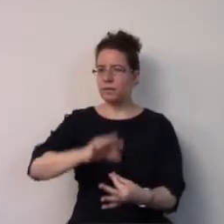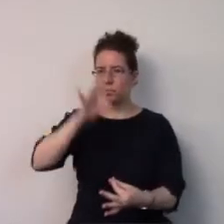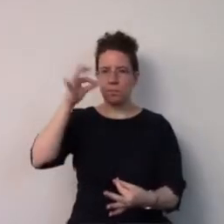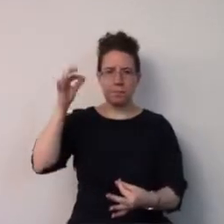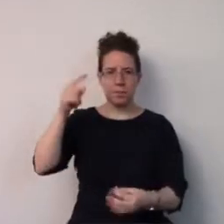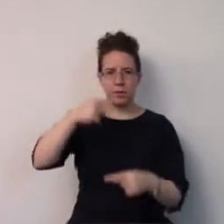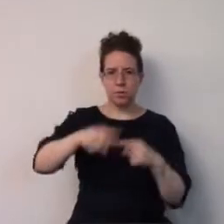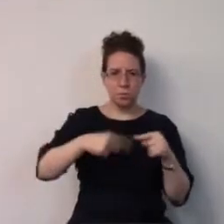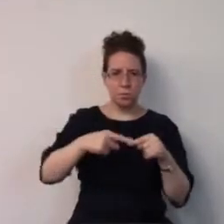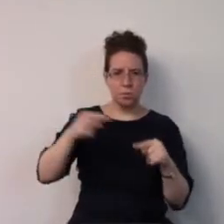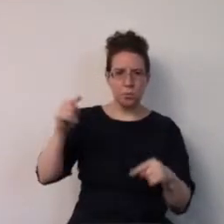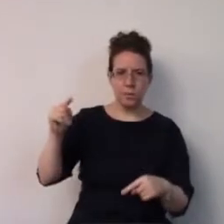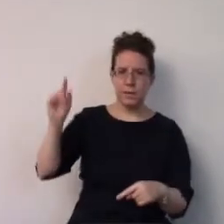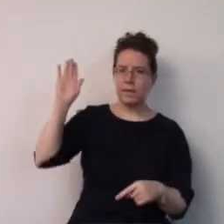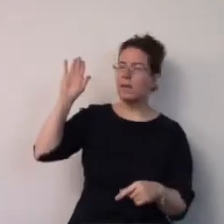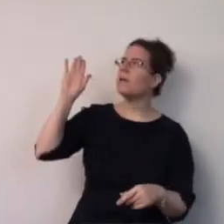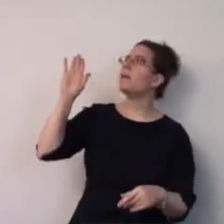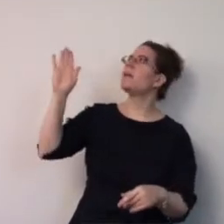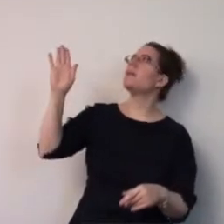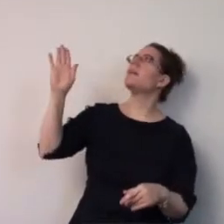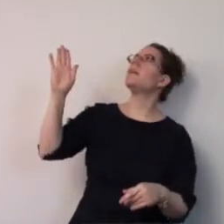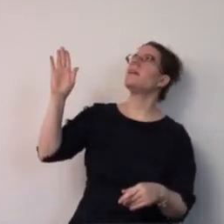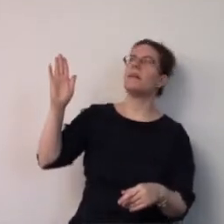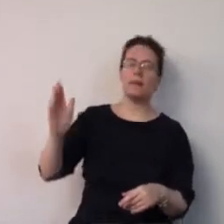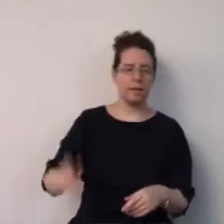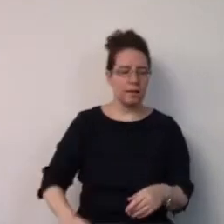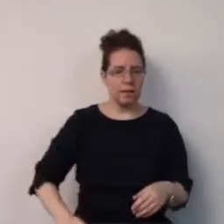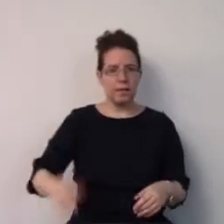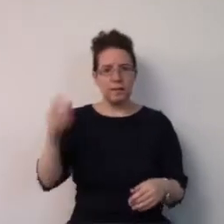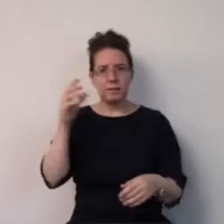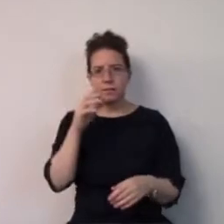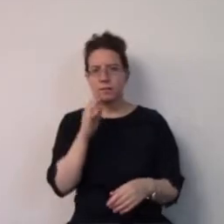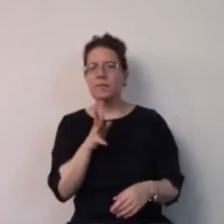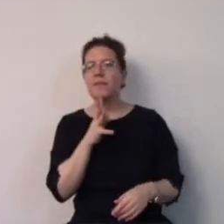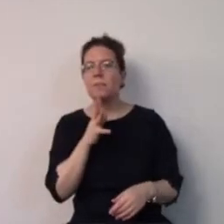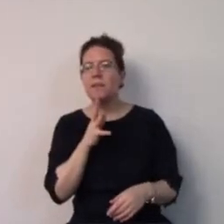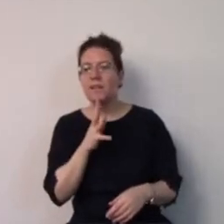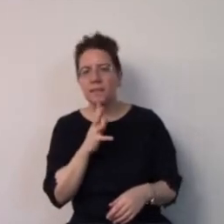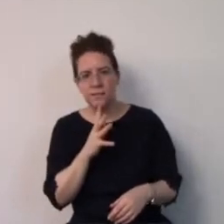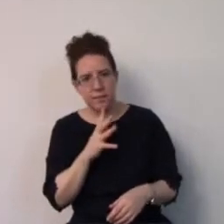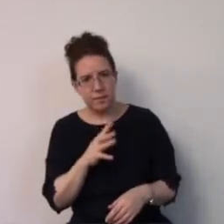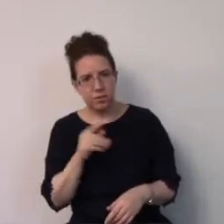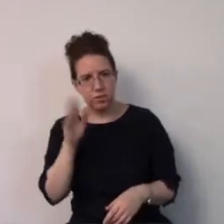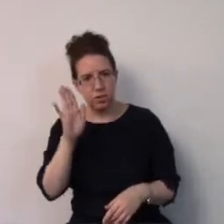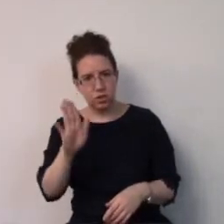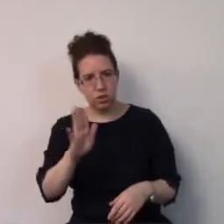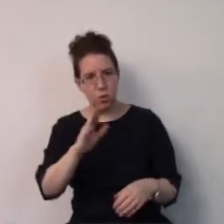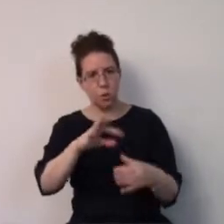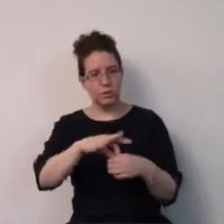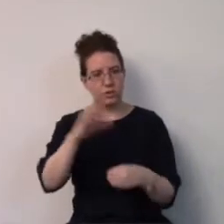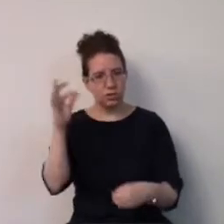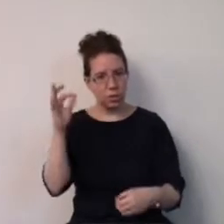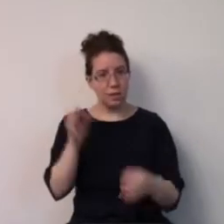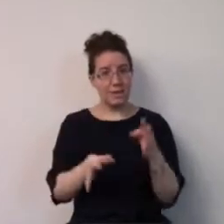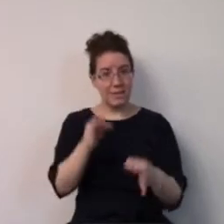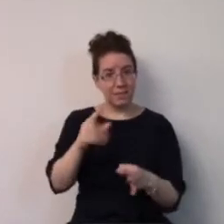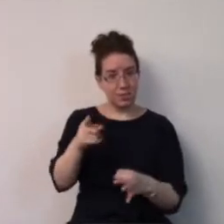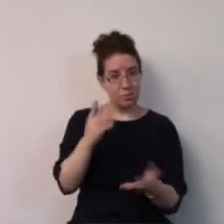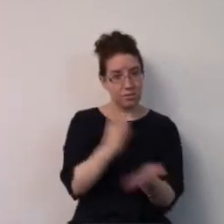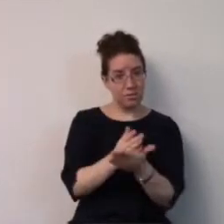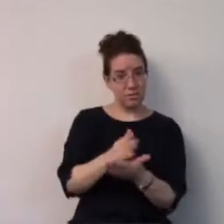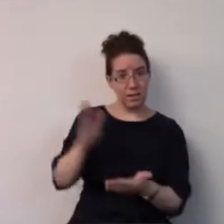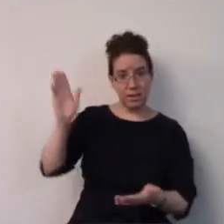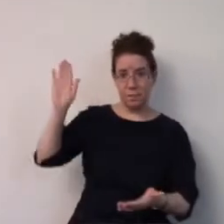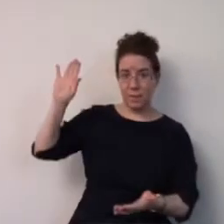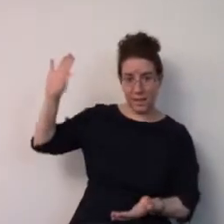become calloused, and you will become to the point where you can't feel after the Spirit anymore. That's not a